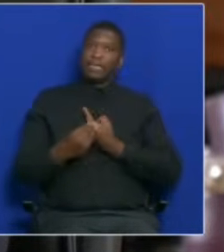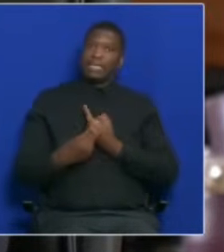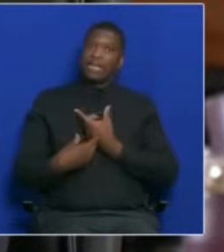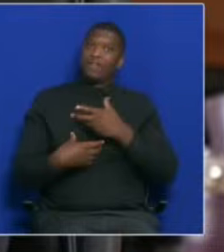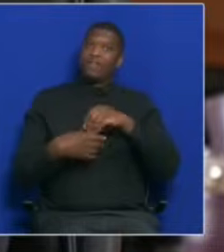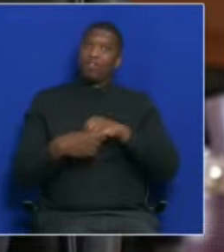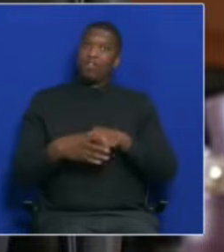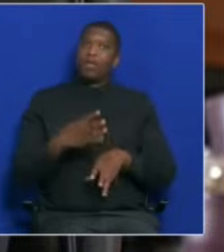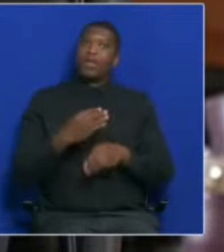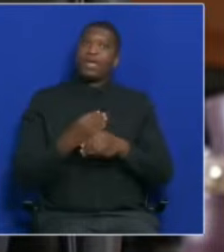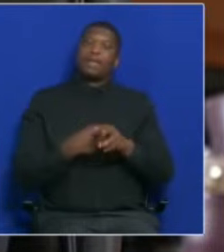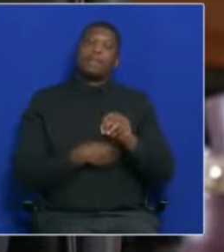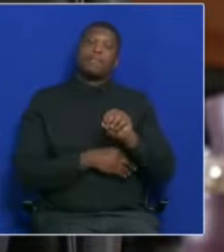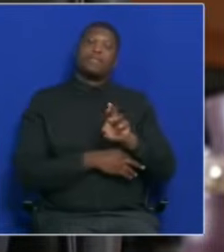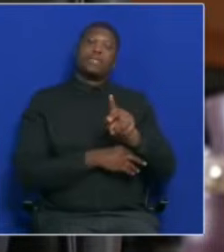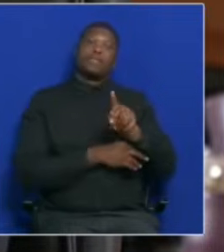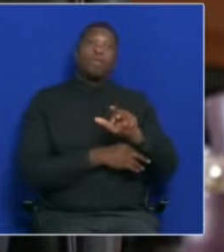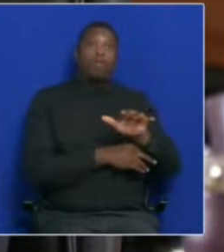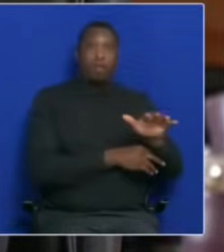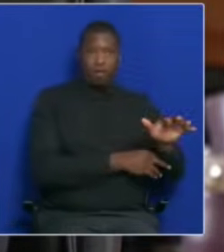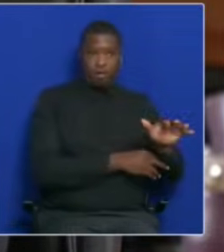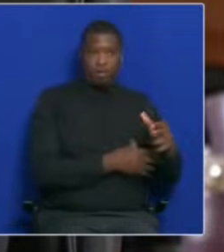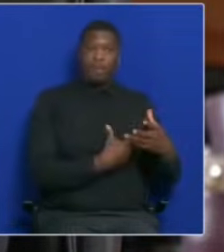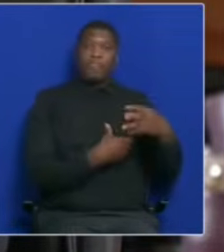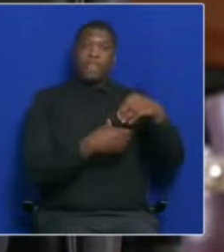Binang who were being implicated in this.